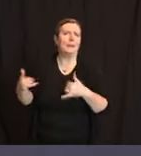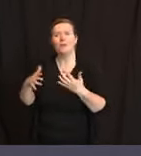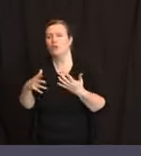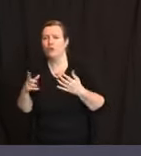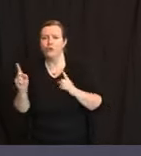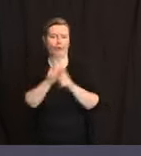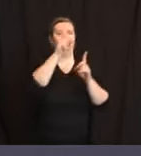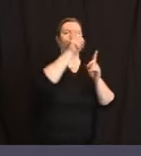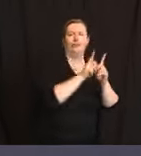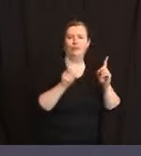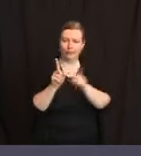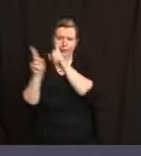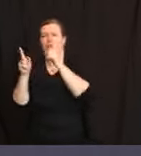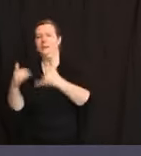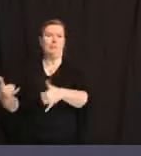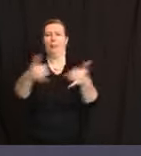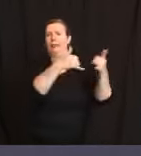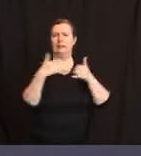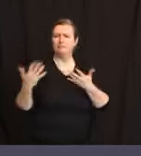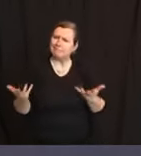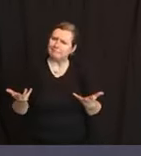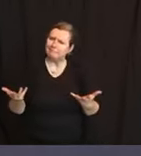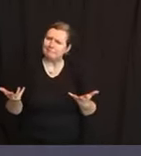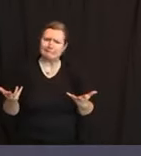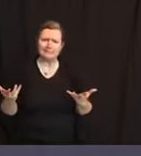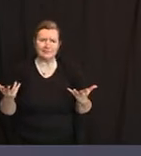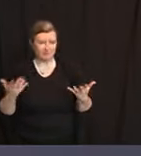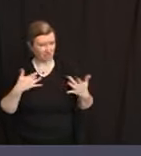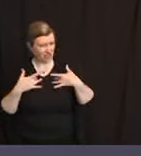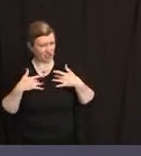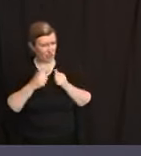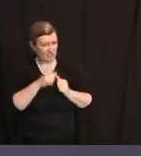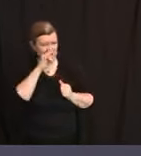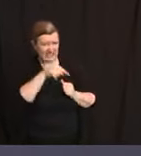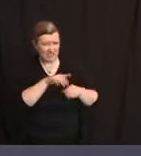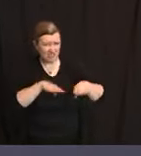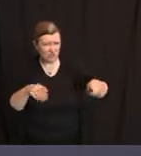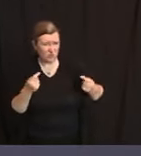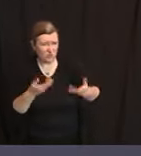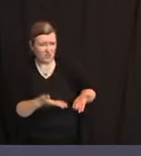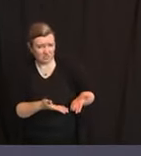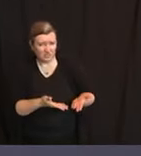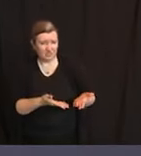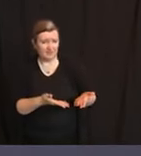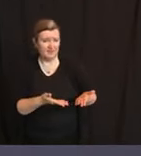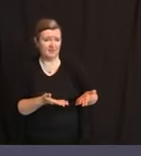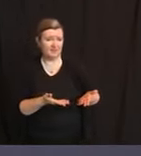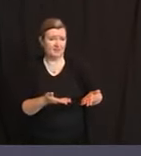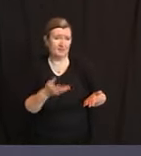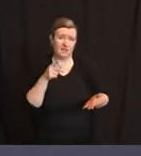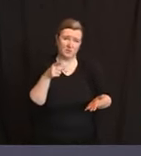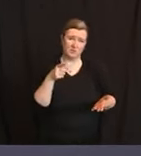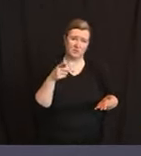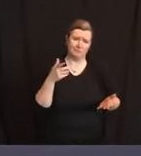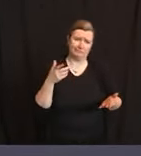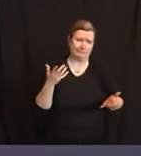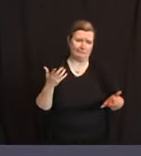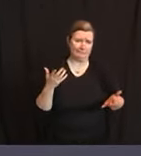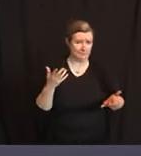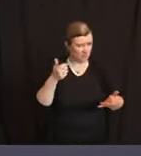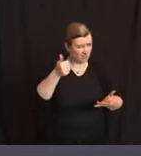kids. How much of a concern is that? And are you concerned